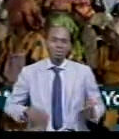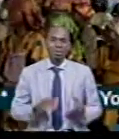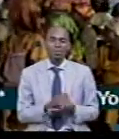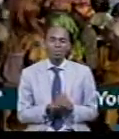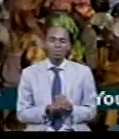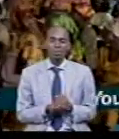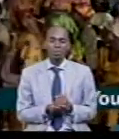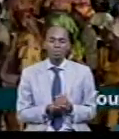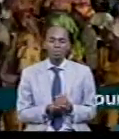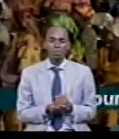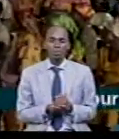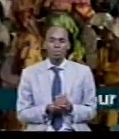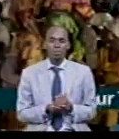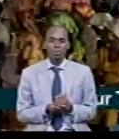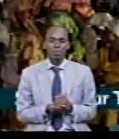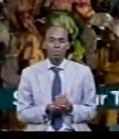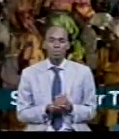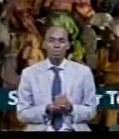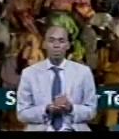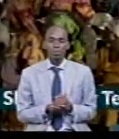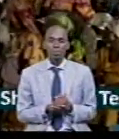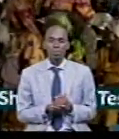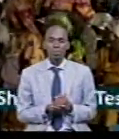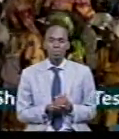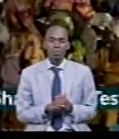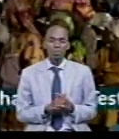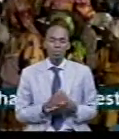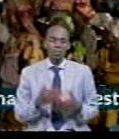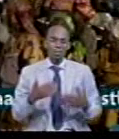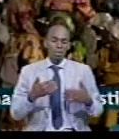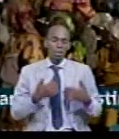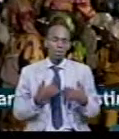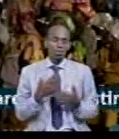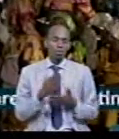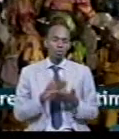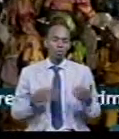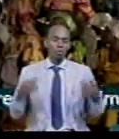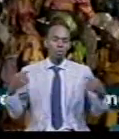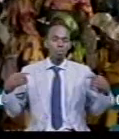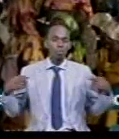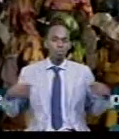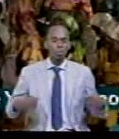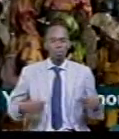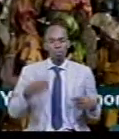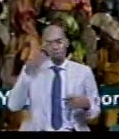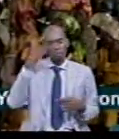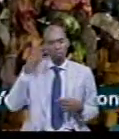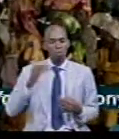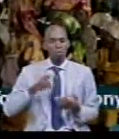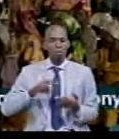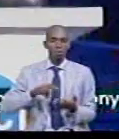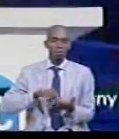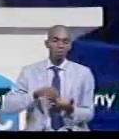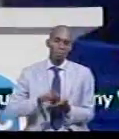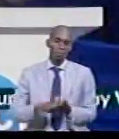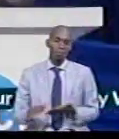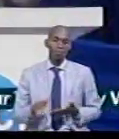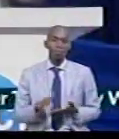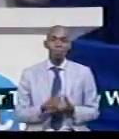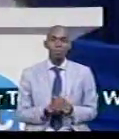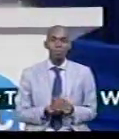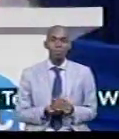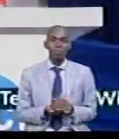Sister had what we call musculoskeletal pains from trauma she felt. Esther, on the people life,